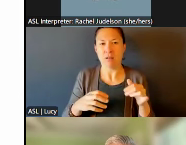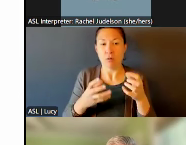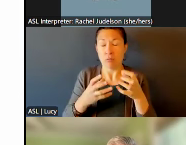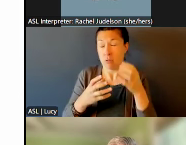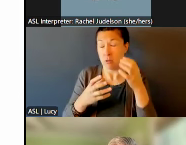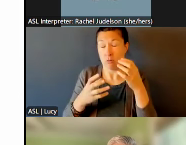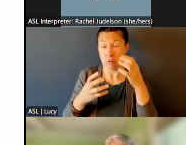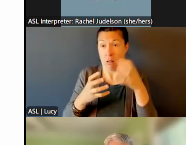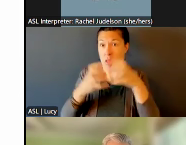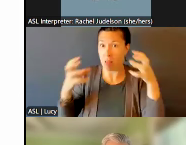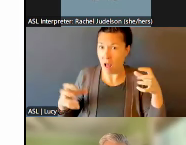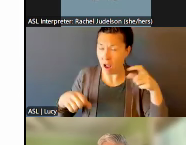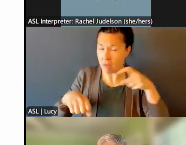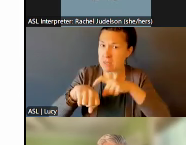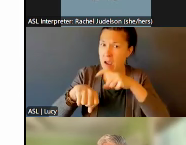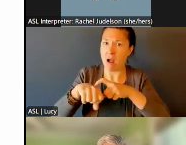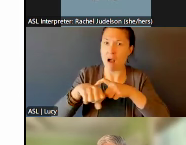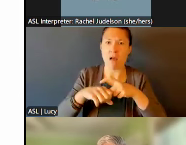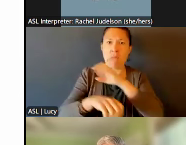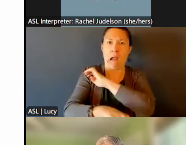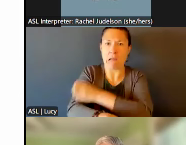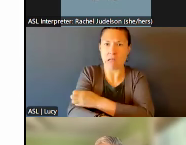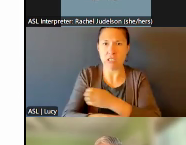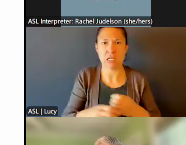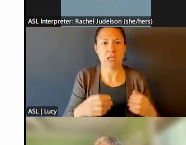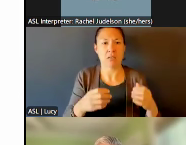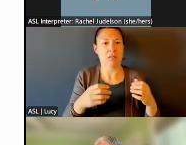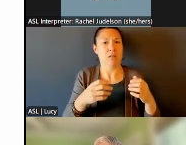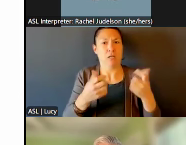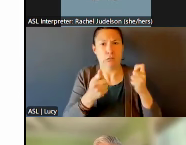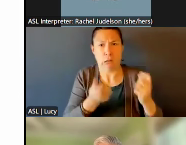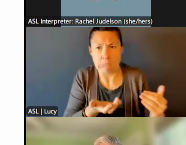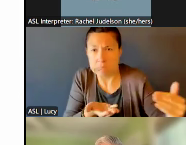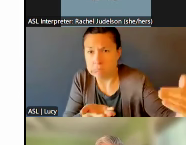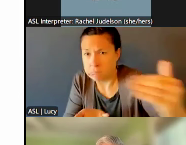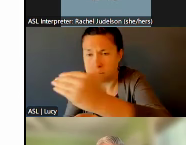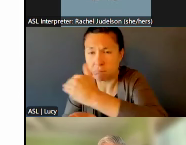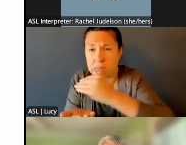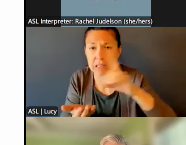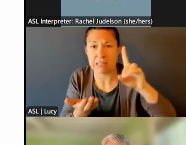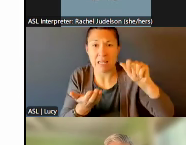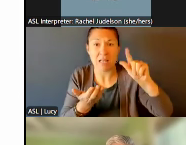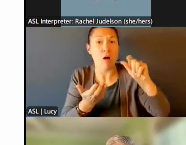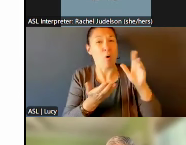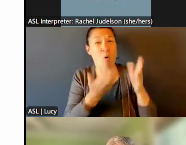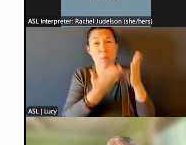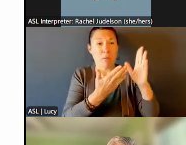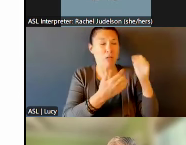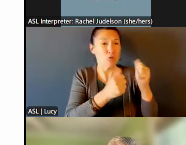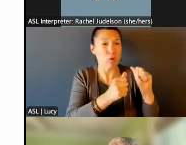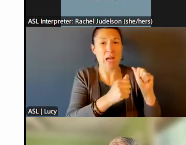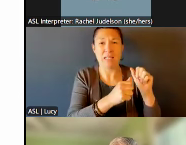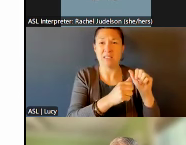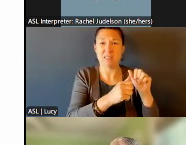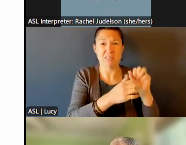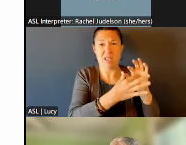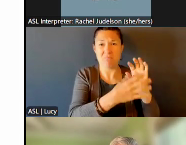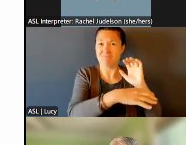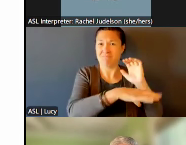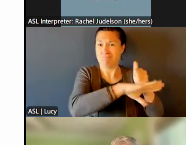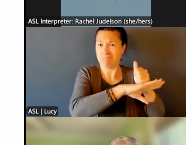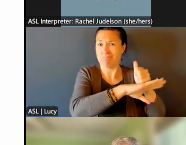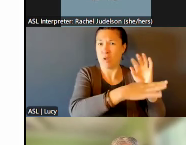spent either in collecting data or even before that, creating community relationships. And sometimes that,